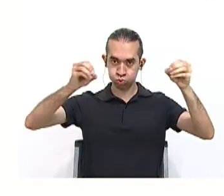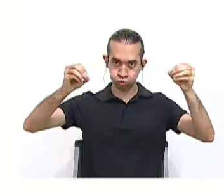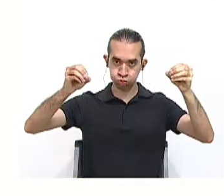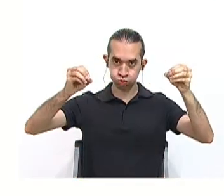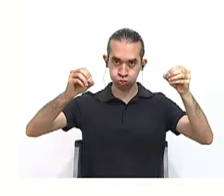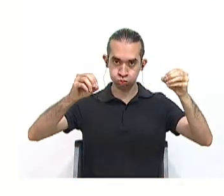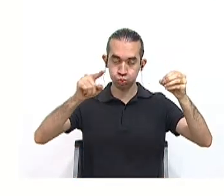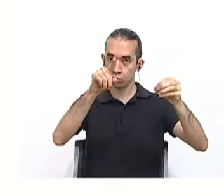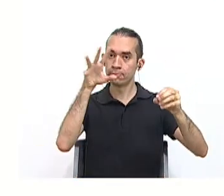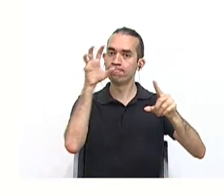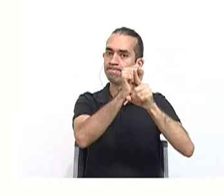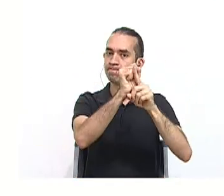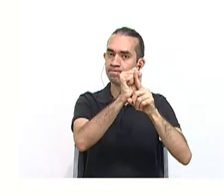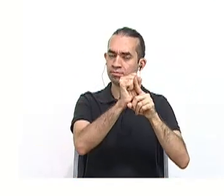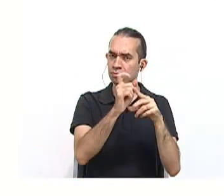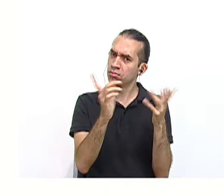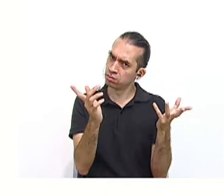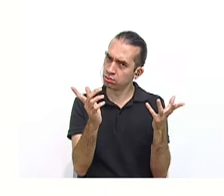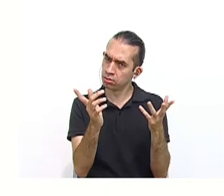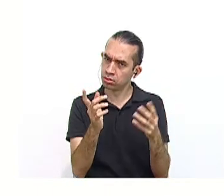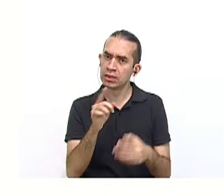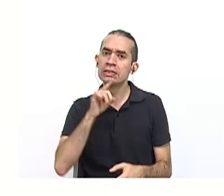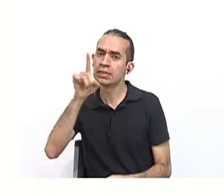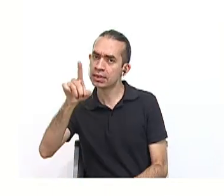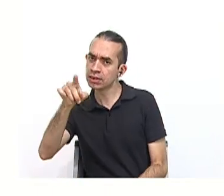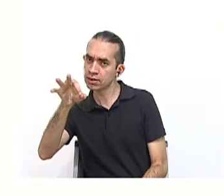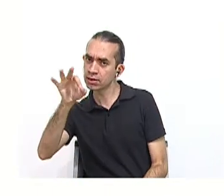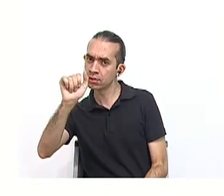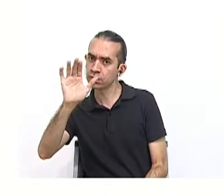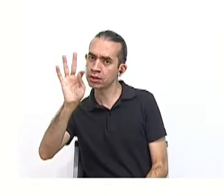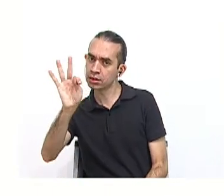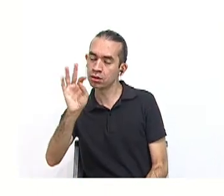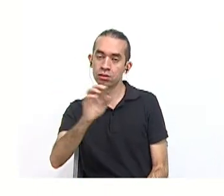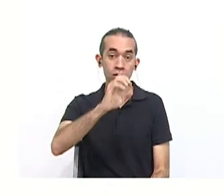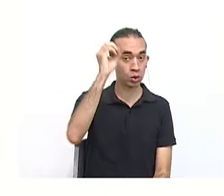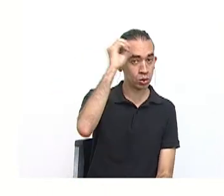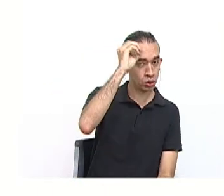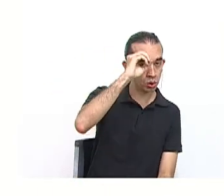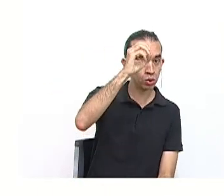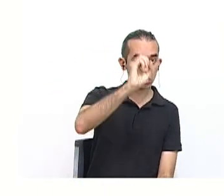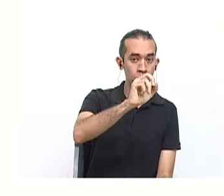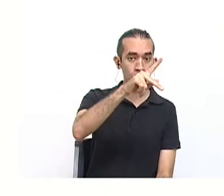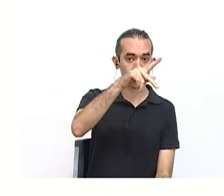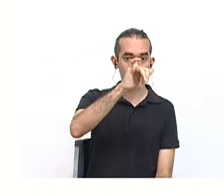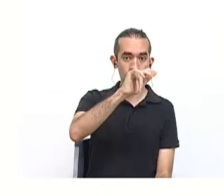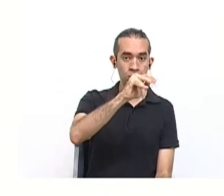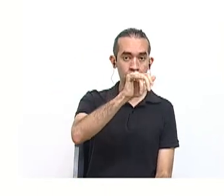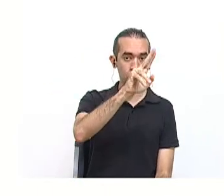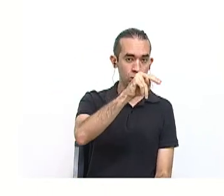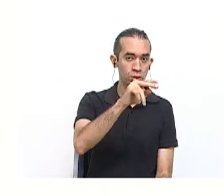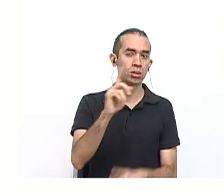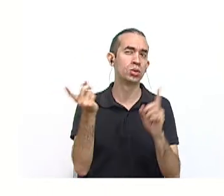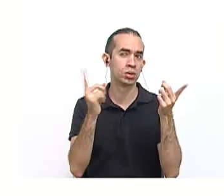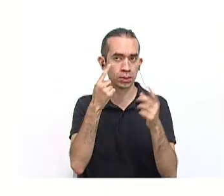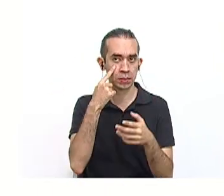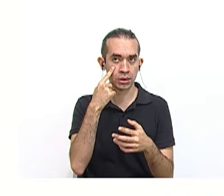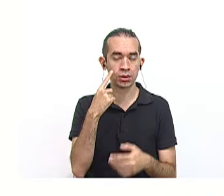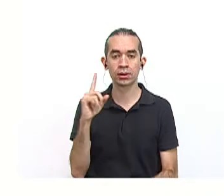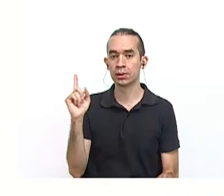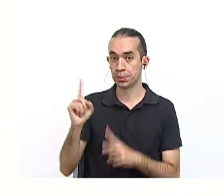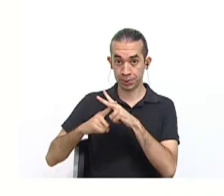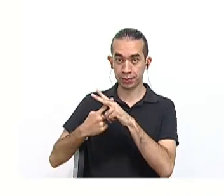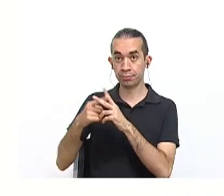to identify, is that sentence a fact or is that sentence an opinion? So look at that one. Every time you